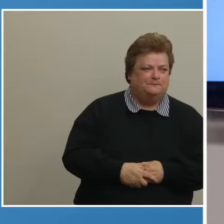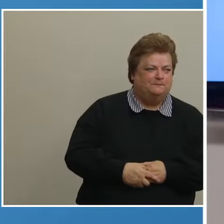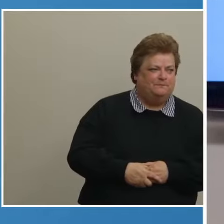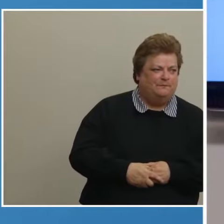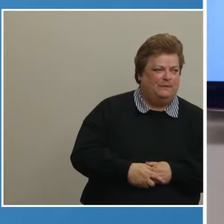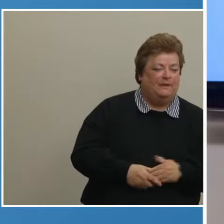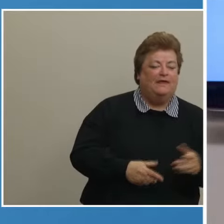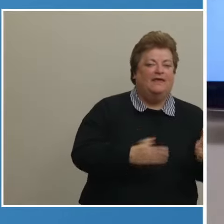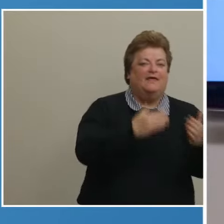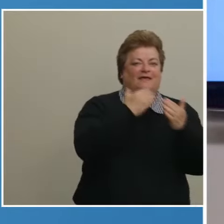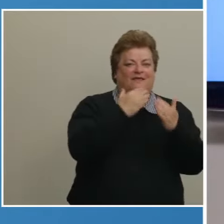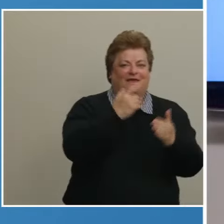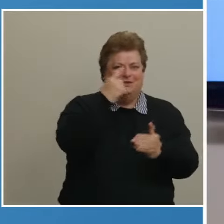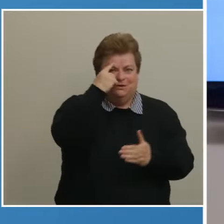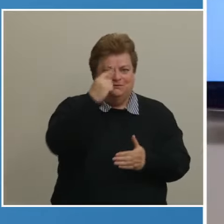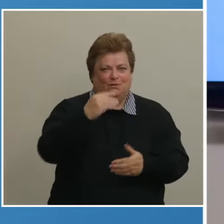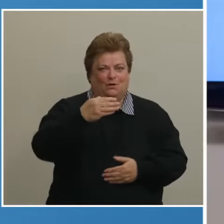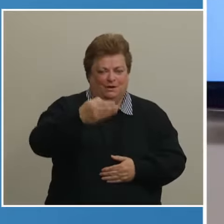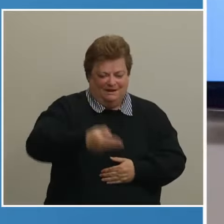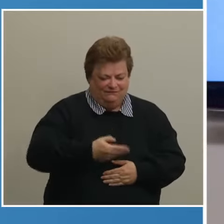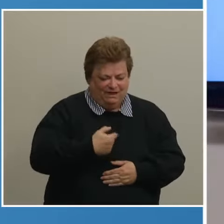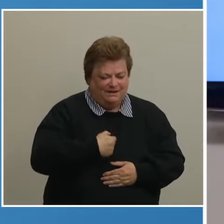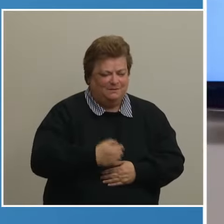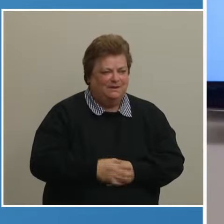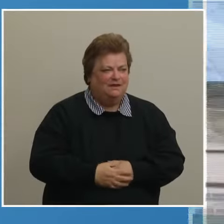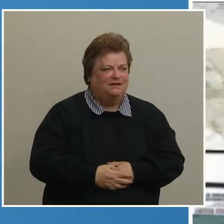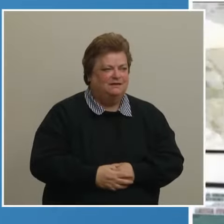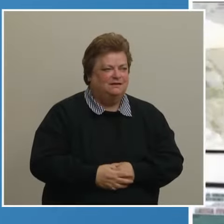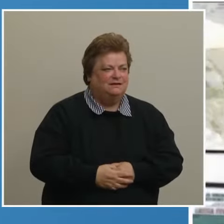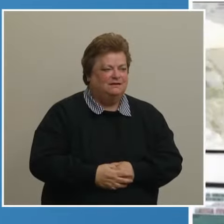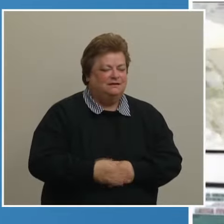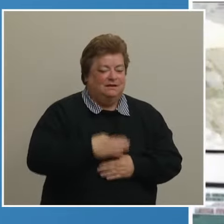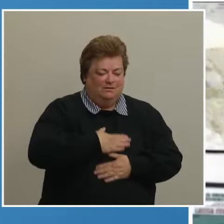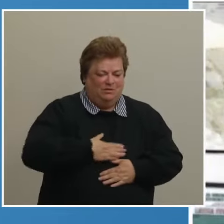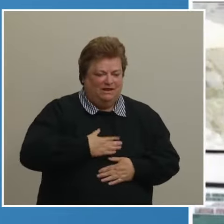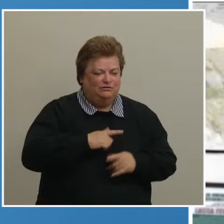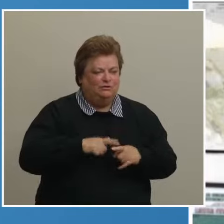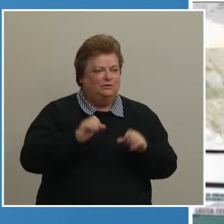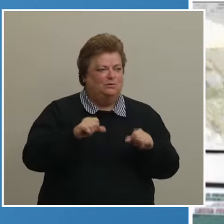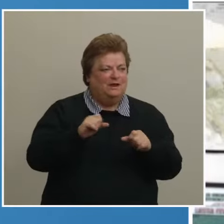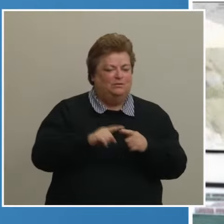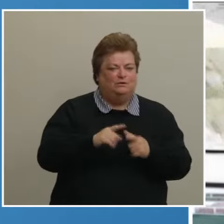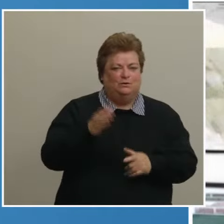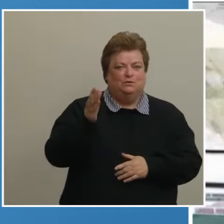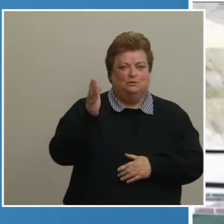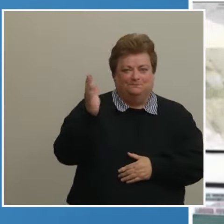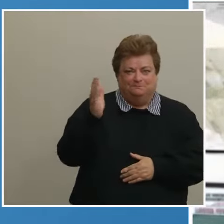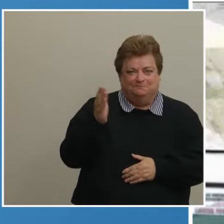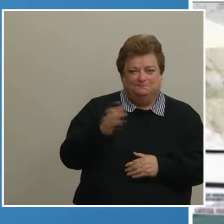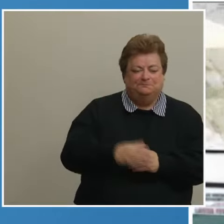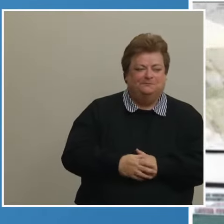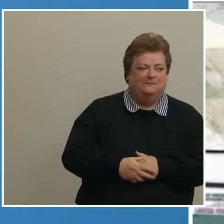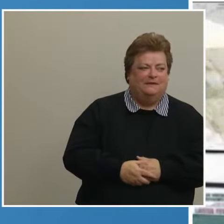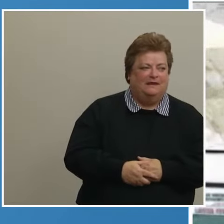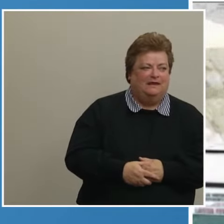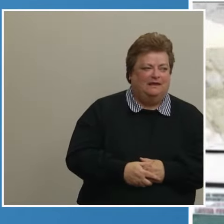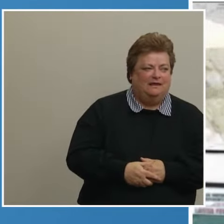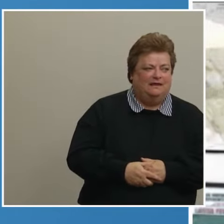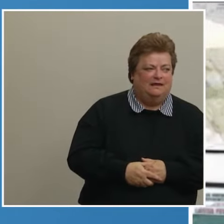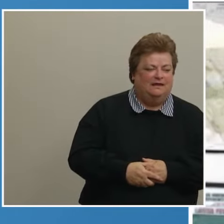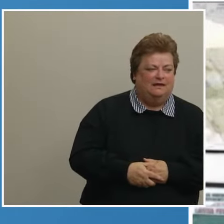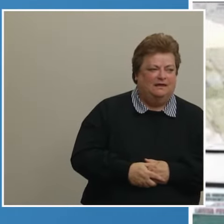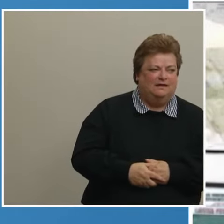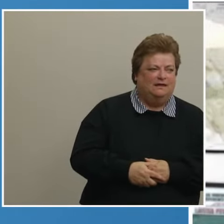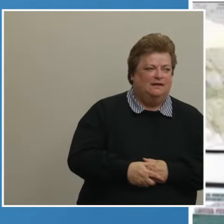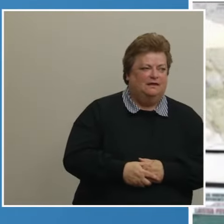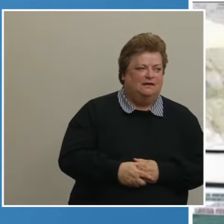Pat, thank you for inviting me, and it's a pleasure to be able to speak to folks today. I